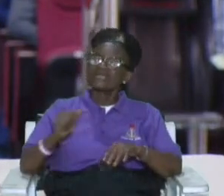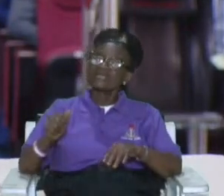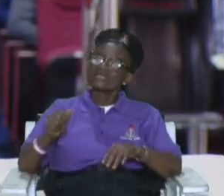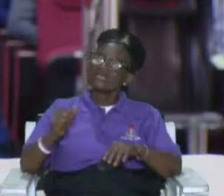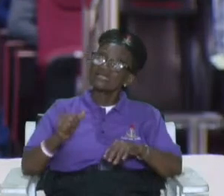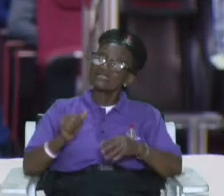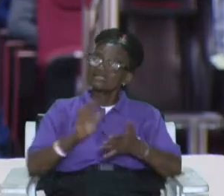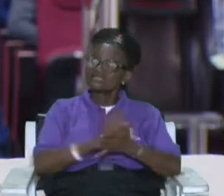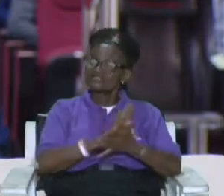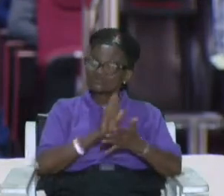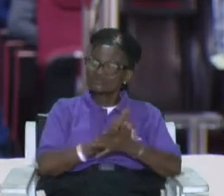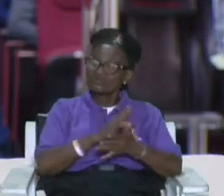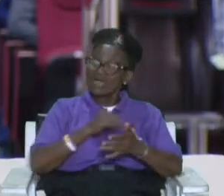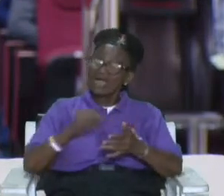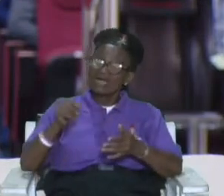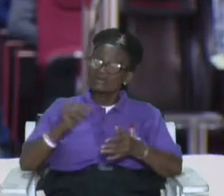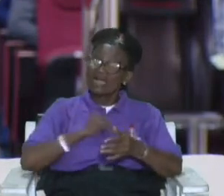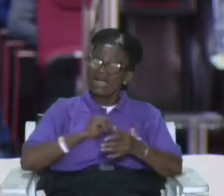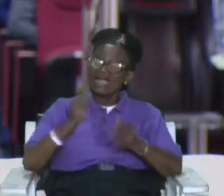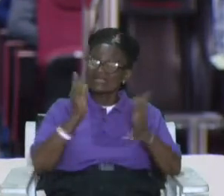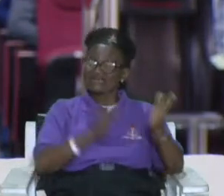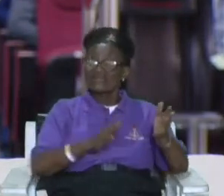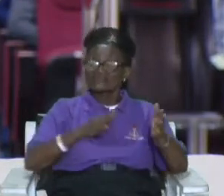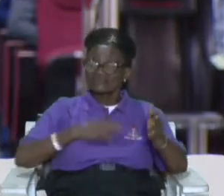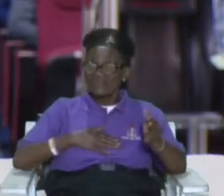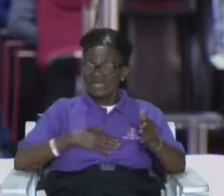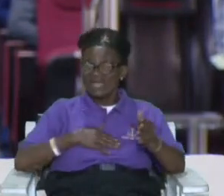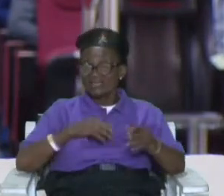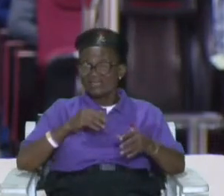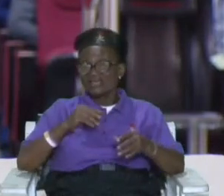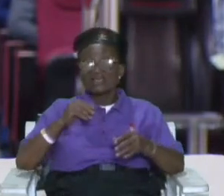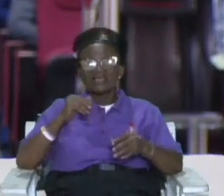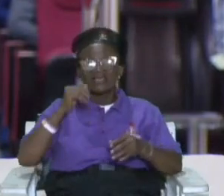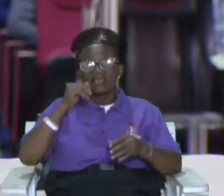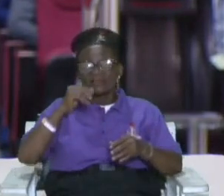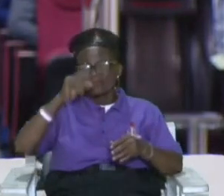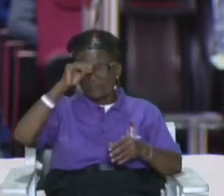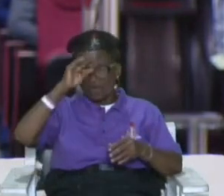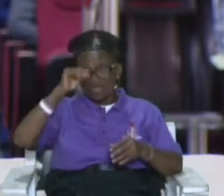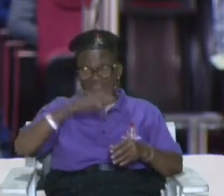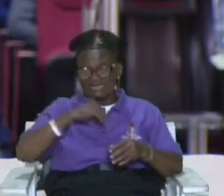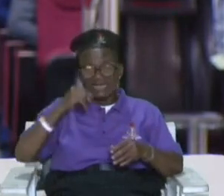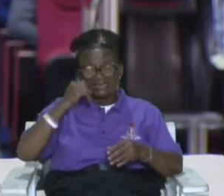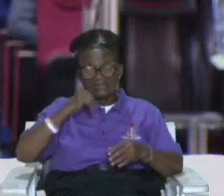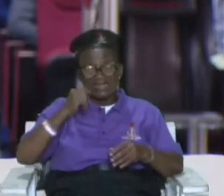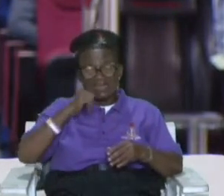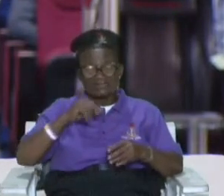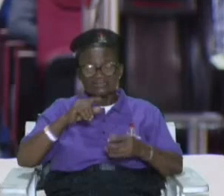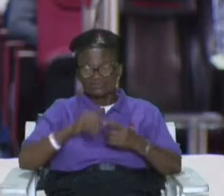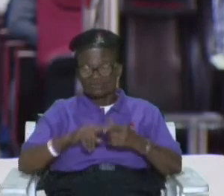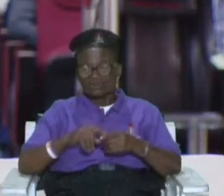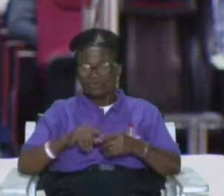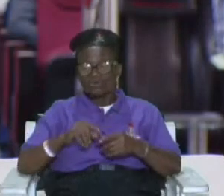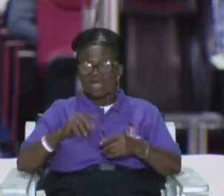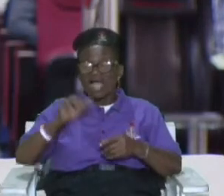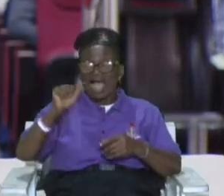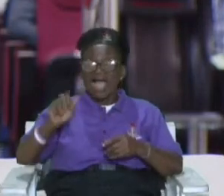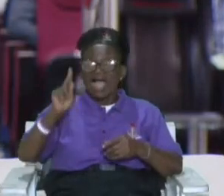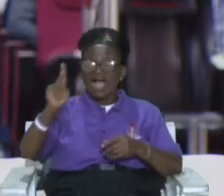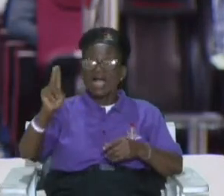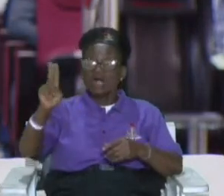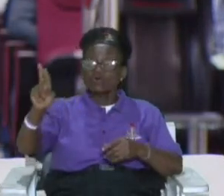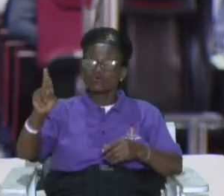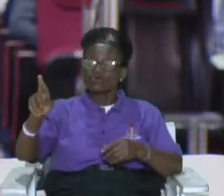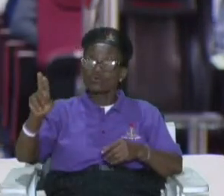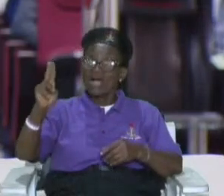And I led my boys and my girls, to Akure to have